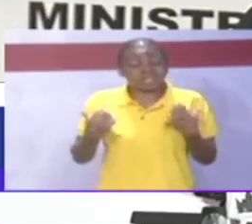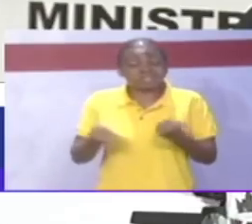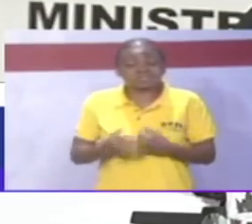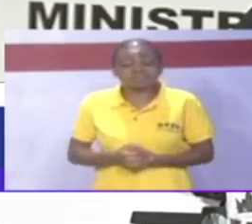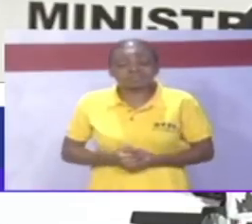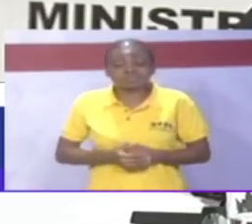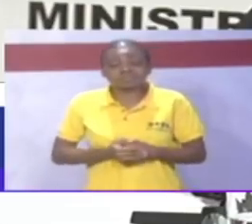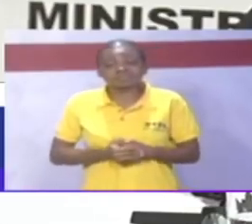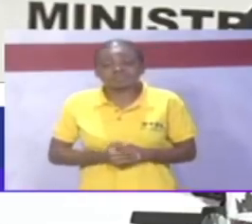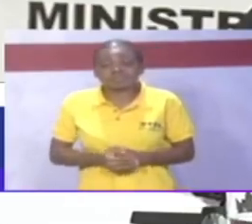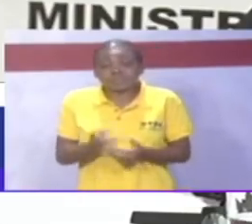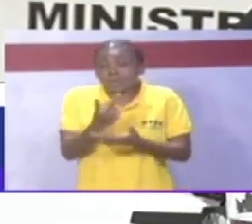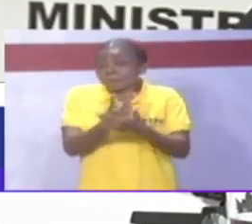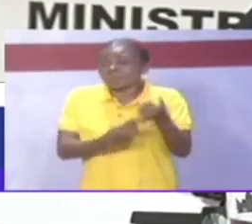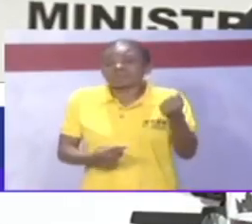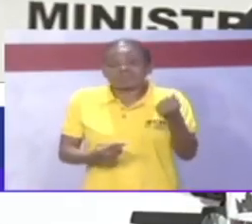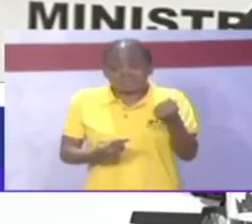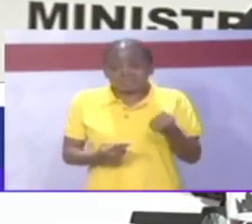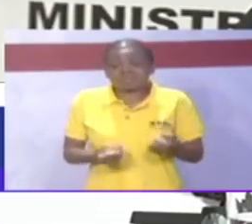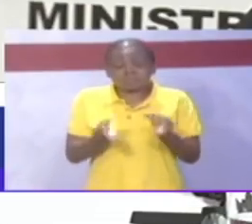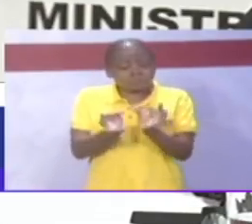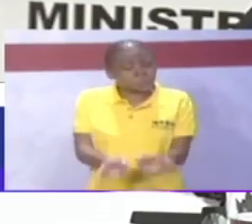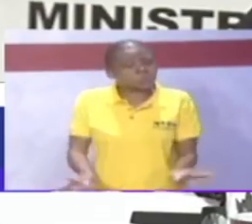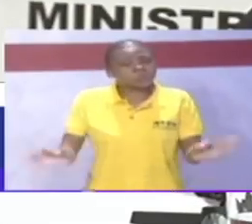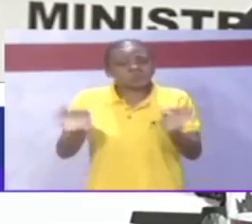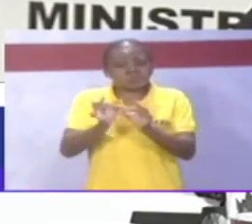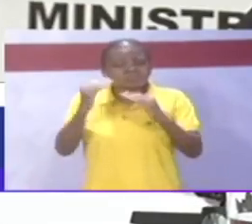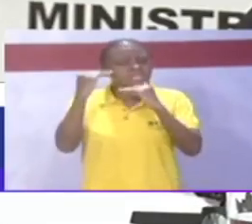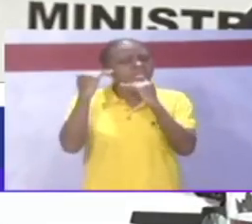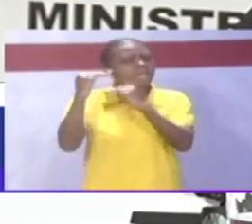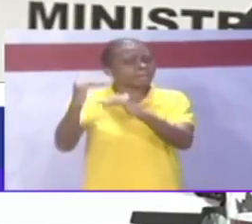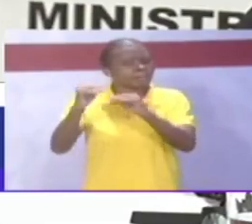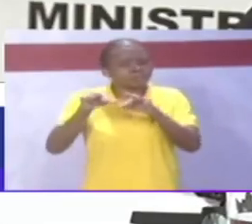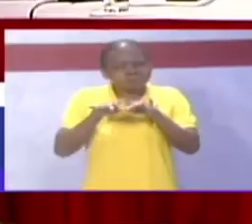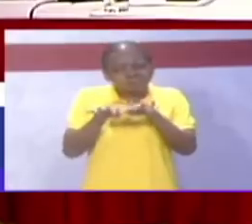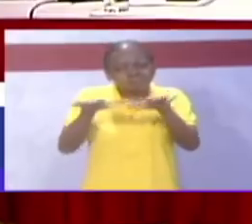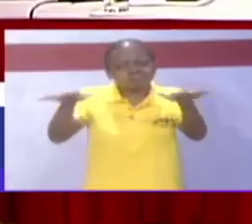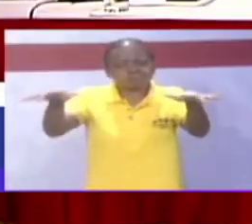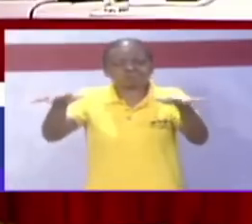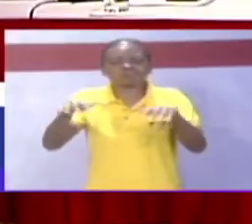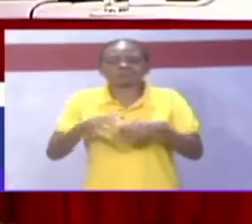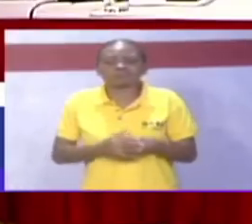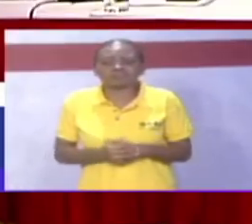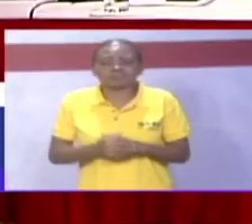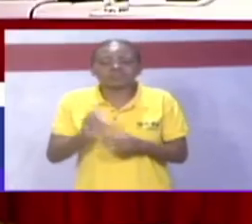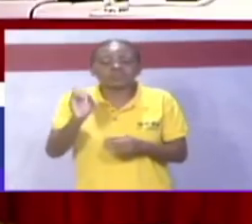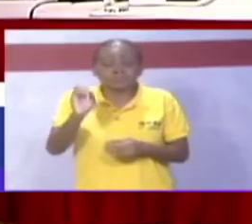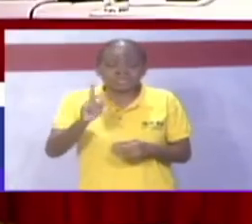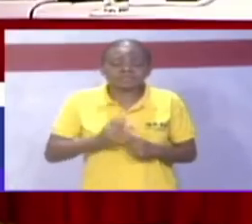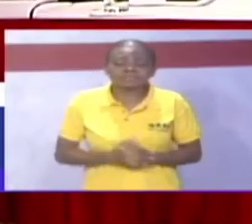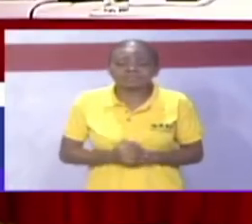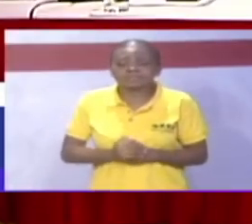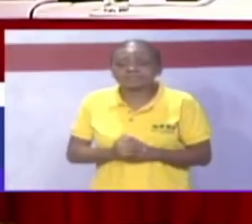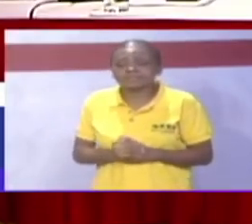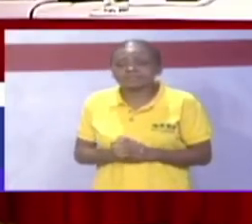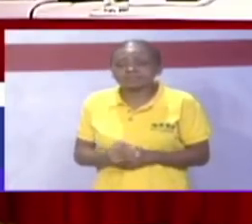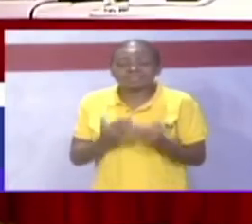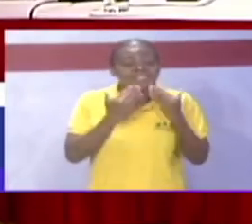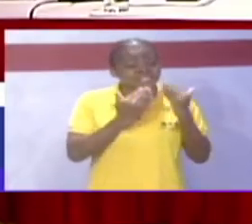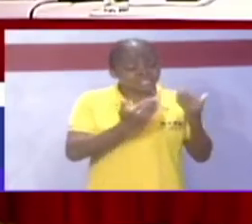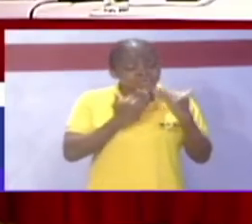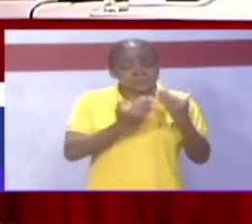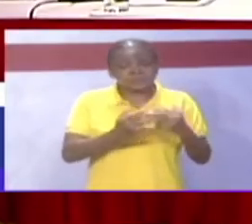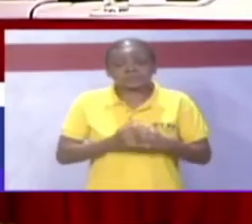are our way of preventing transmission. With that, I turn it back over to Mr. Alexander. Thank you very much, Dr. Hines. I now